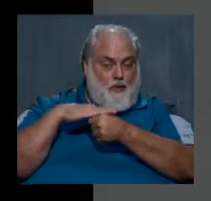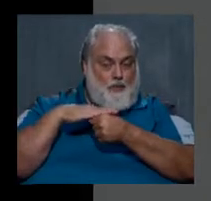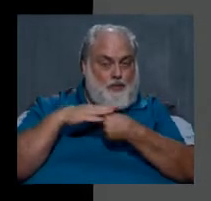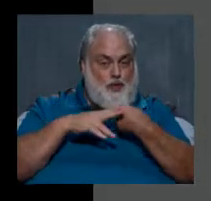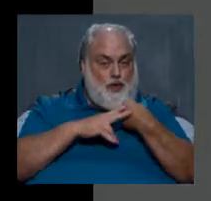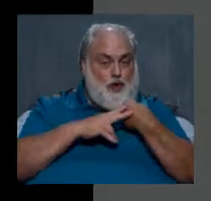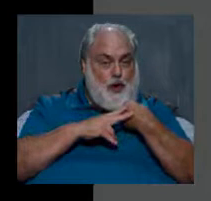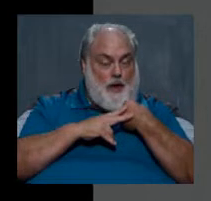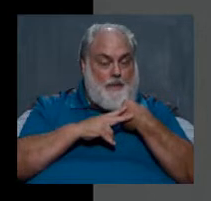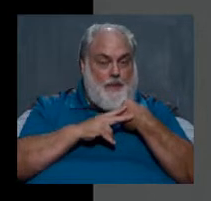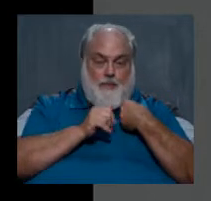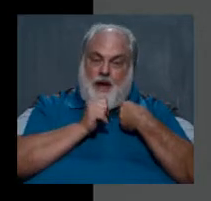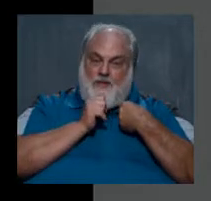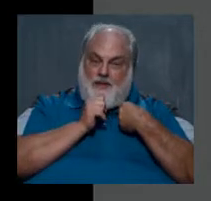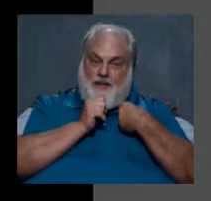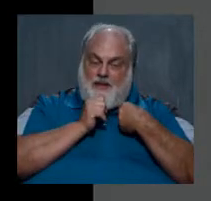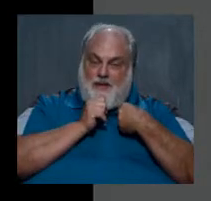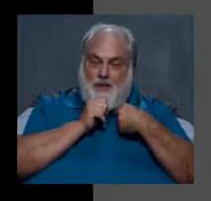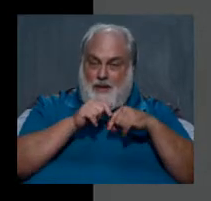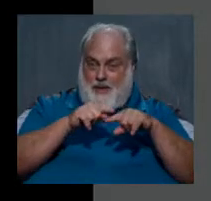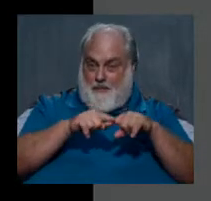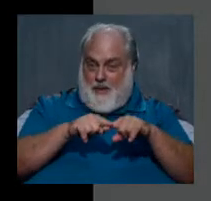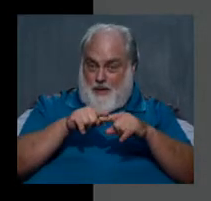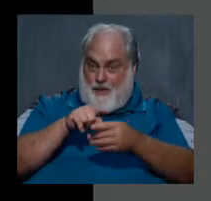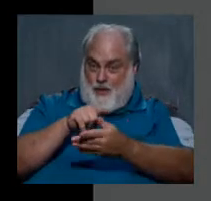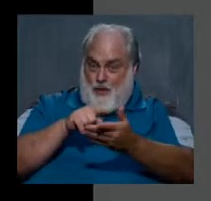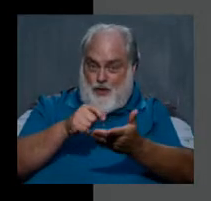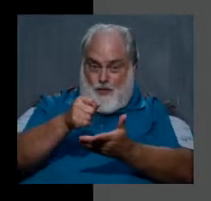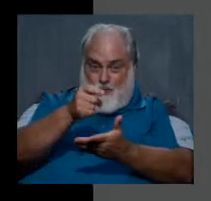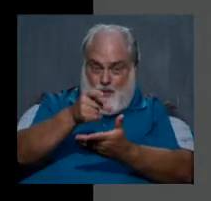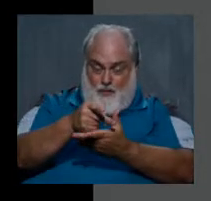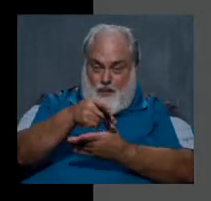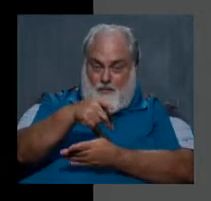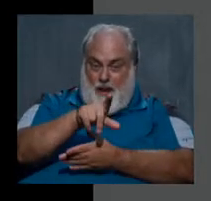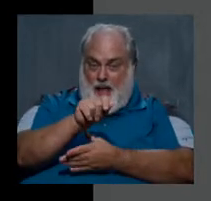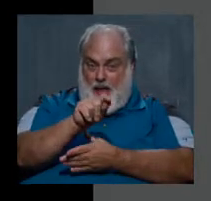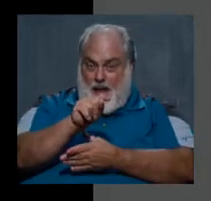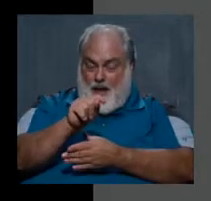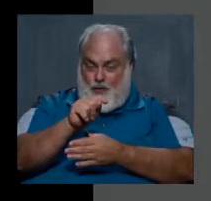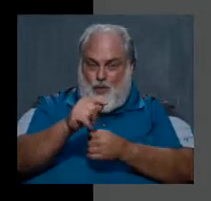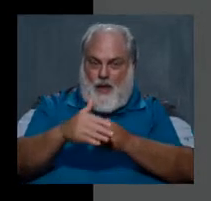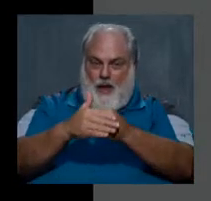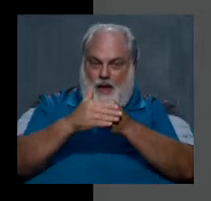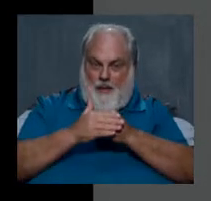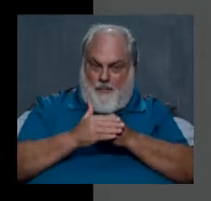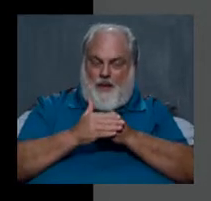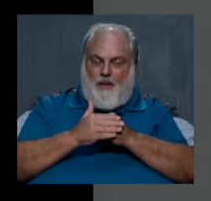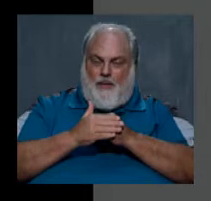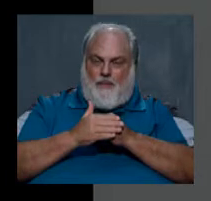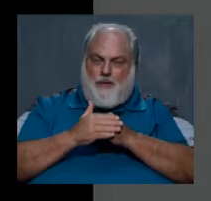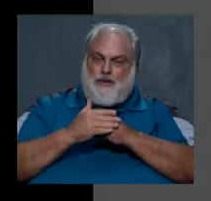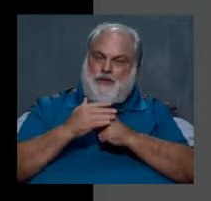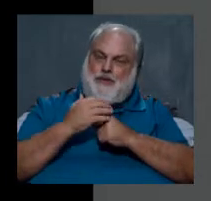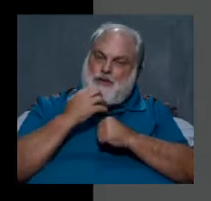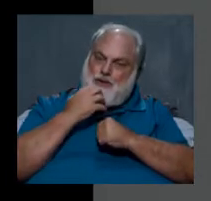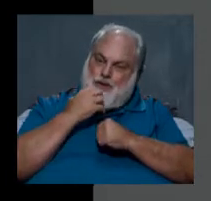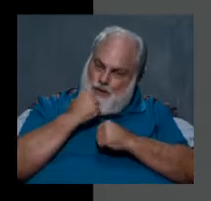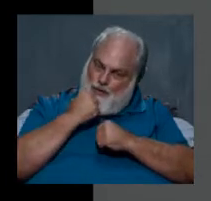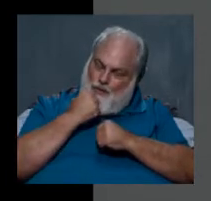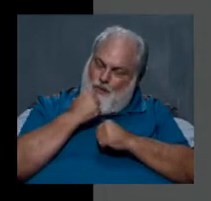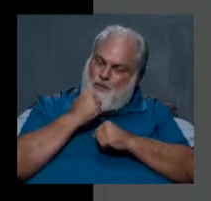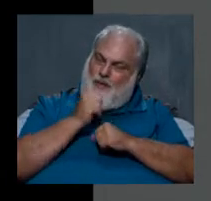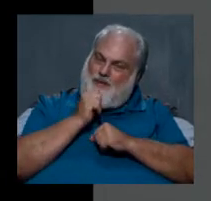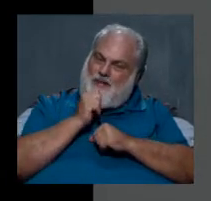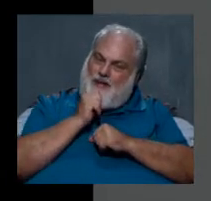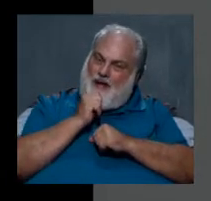statement, and so I would like to depend on you and your approval of the plat to preserve my privacy. So for those reasons, I would request